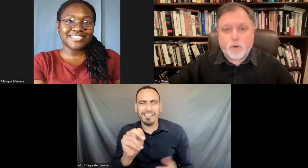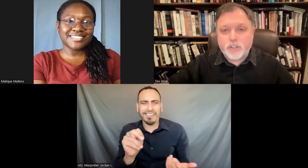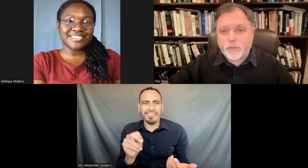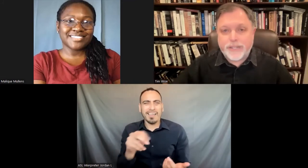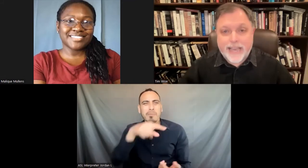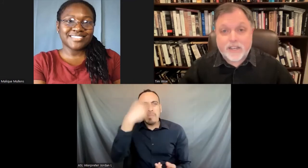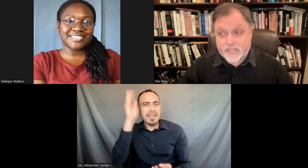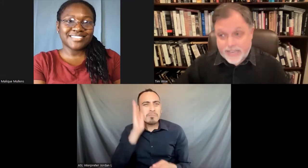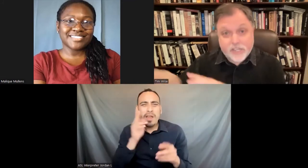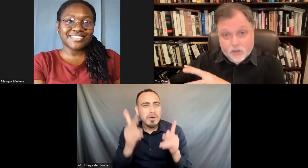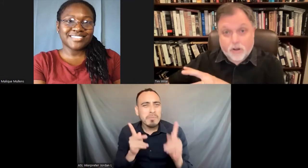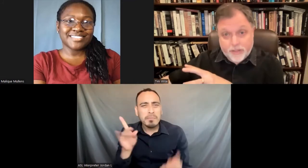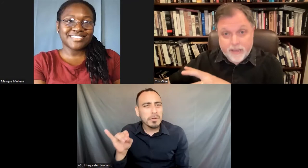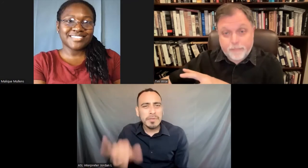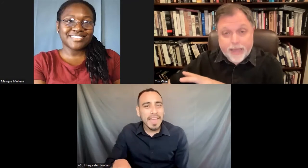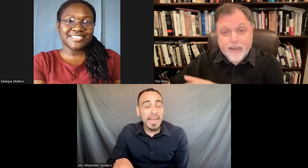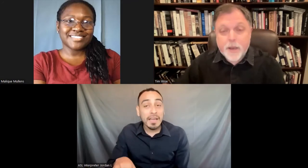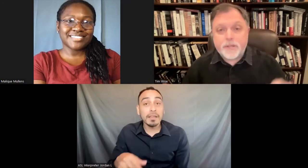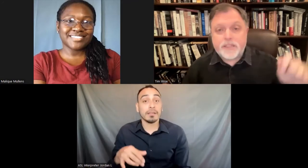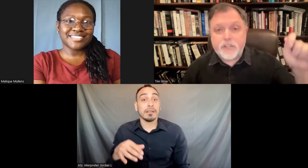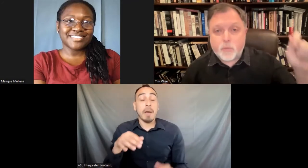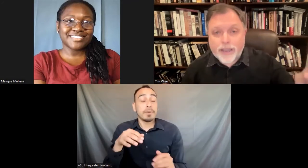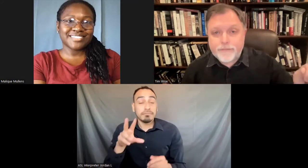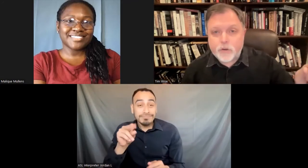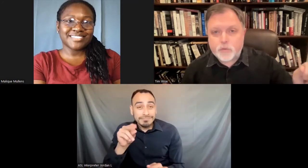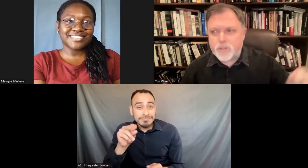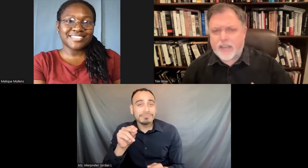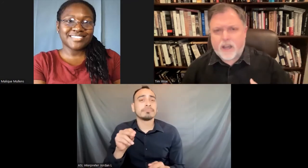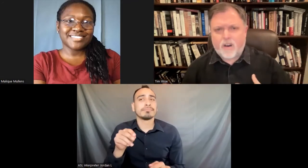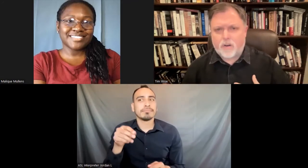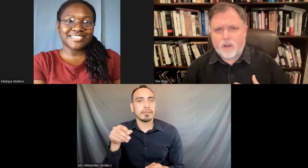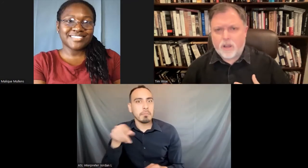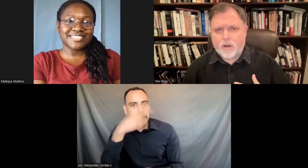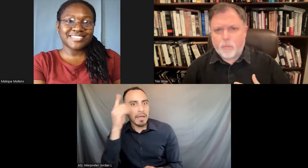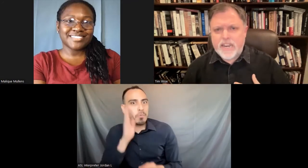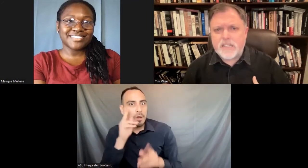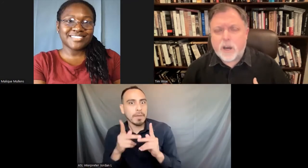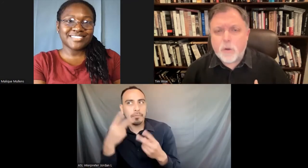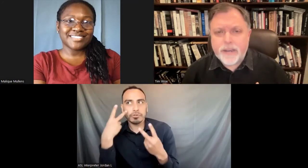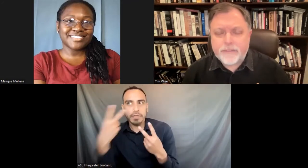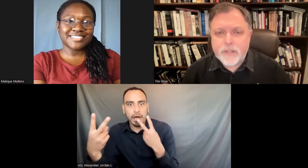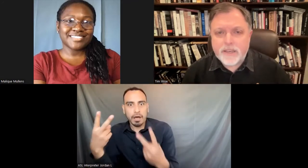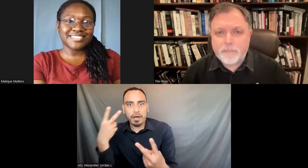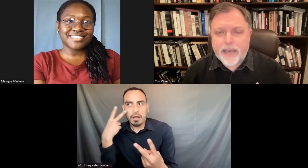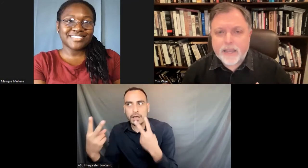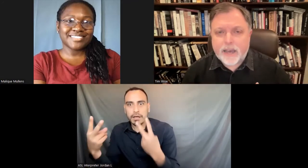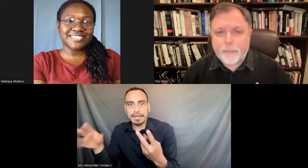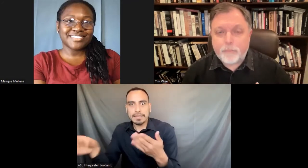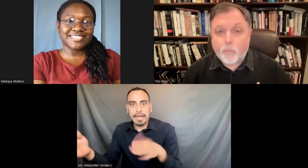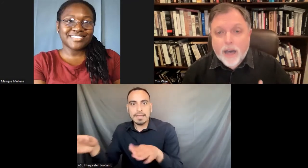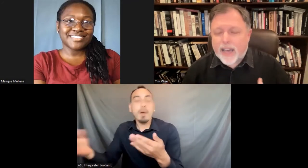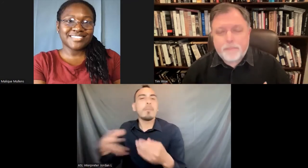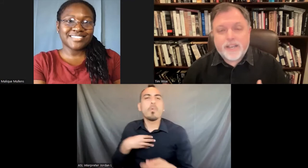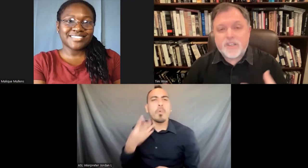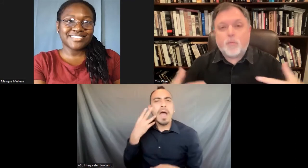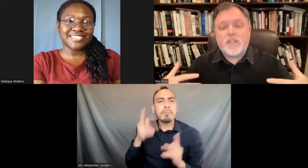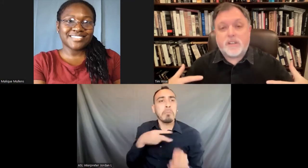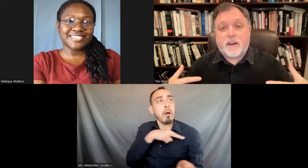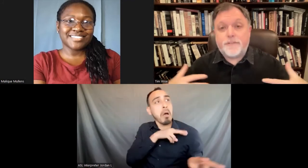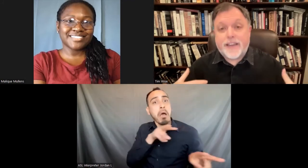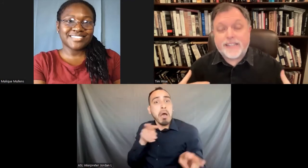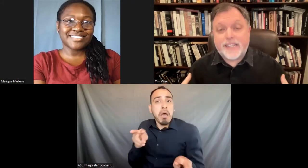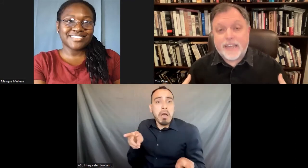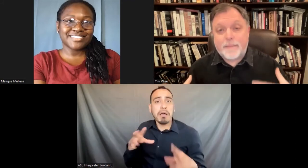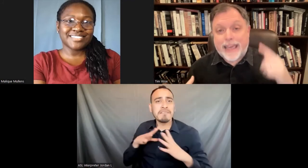folks weren't doing that because they saw the impact, but these white folks were saying, oh, we need to open everything back up. Why? Because it